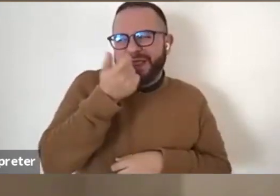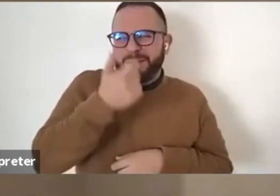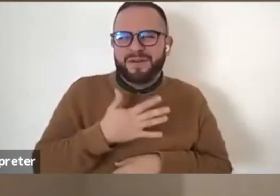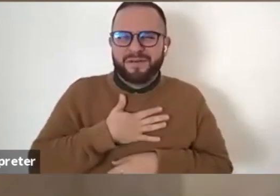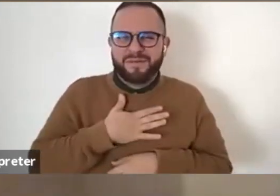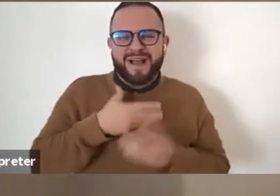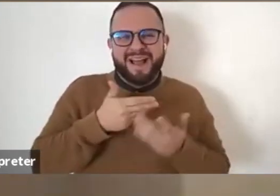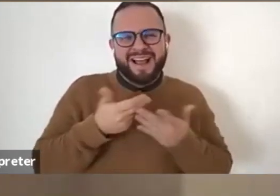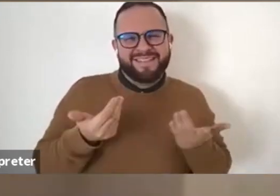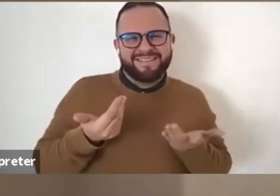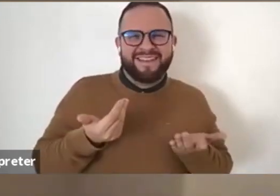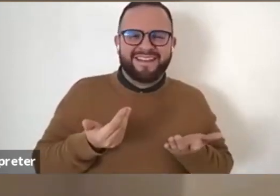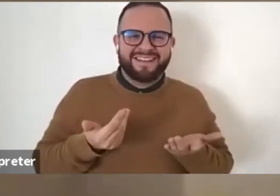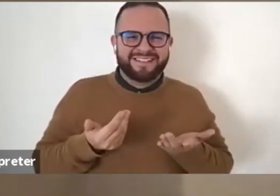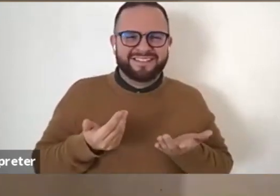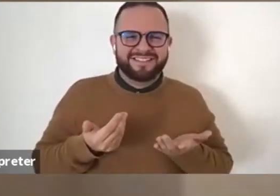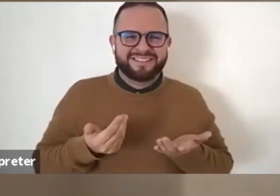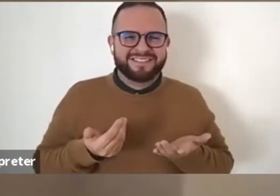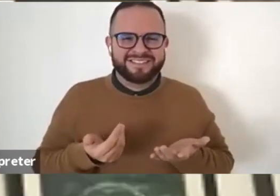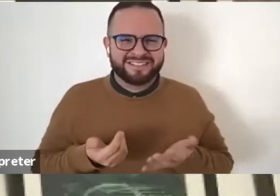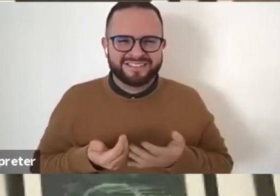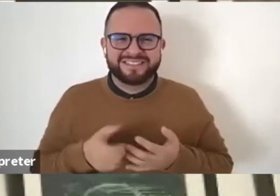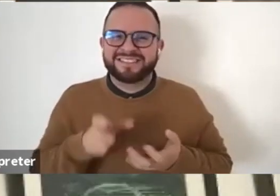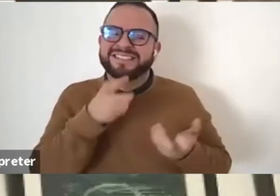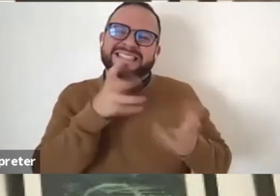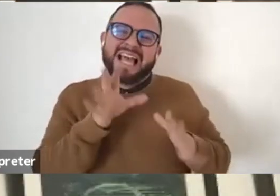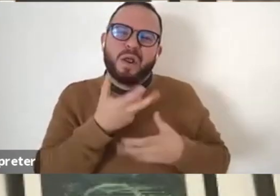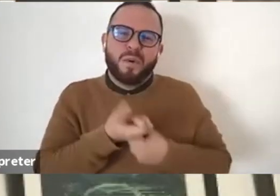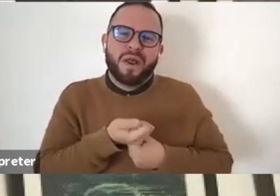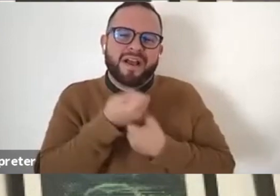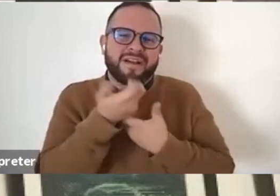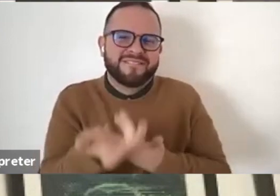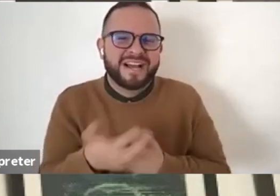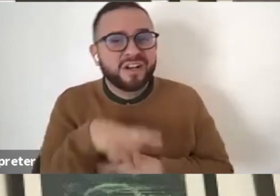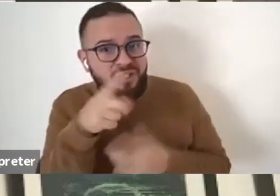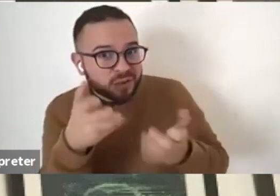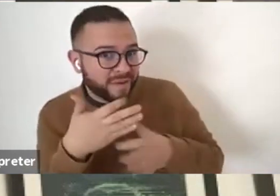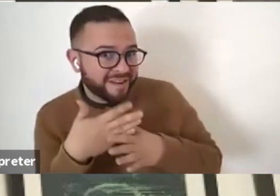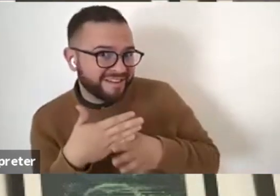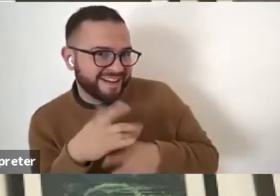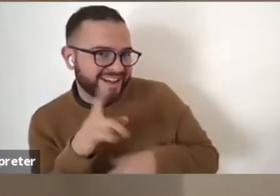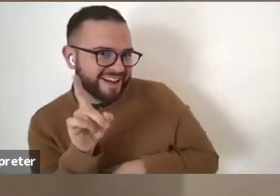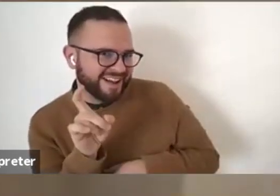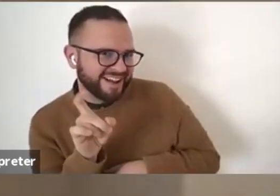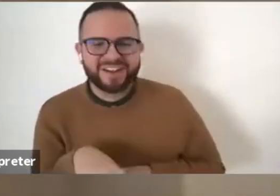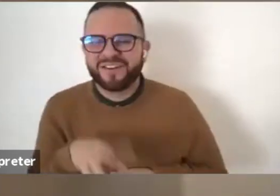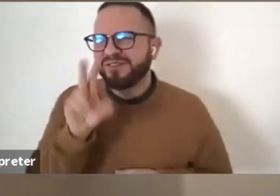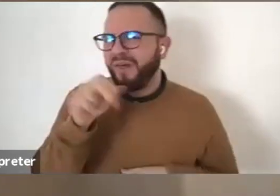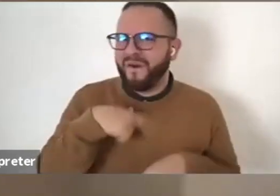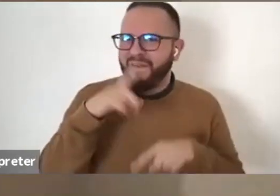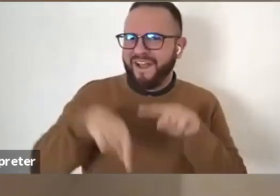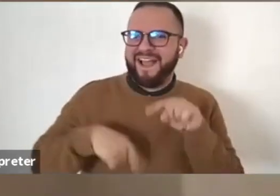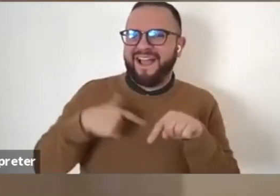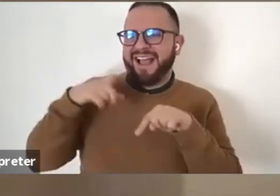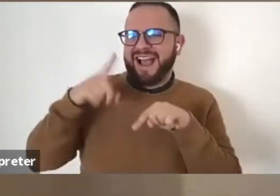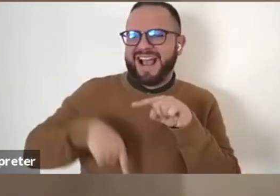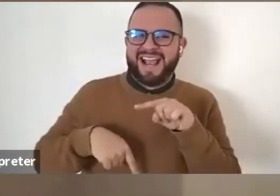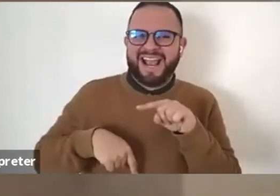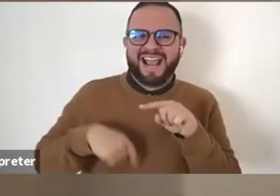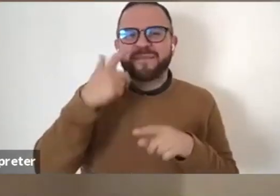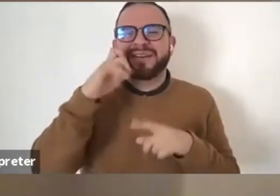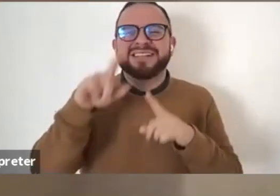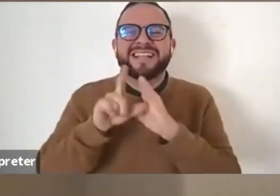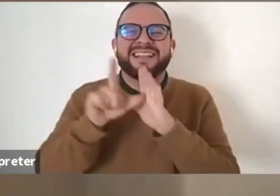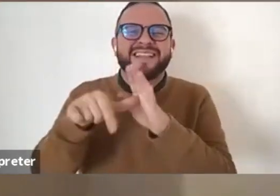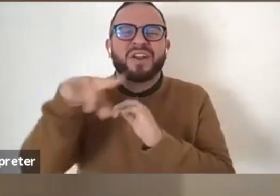things on some. I don't want to confess to I was going her. to say, want to share what those are? I cannot because then you're gonna blame me.